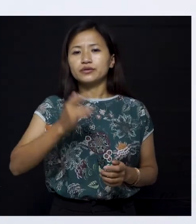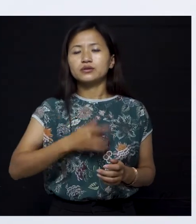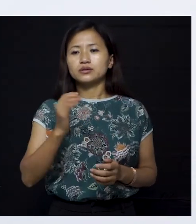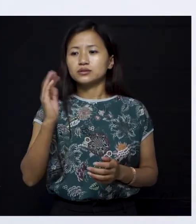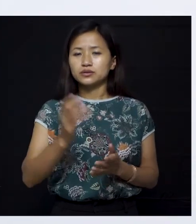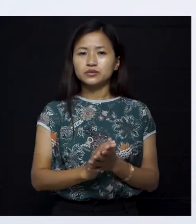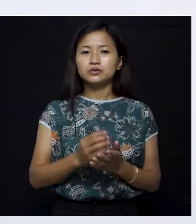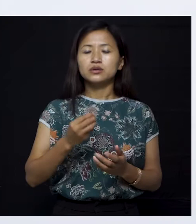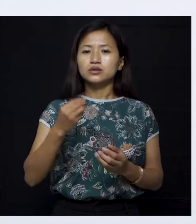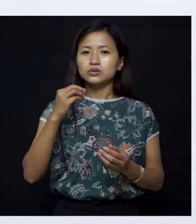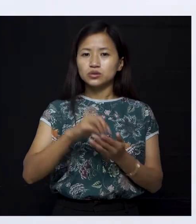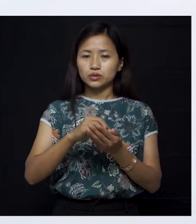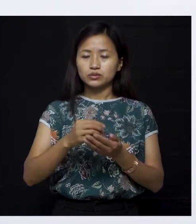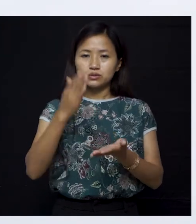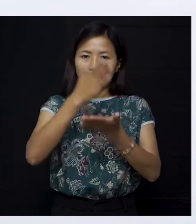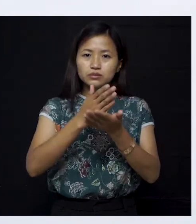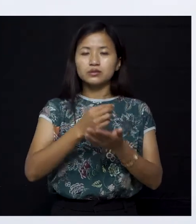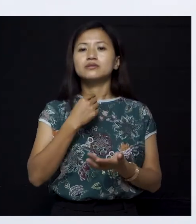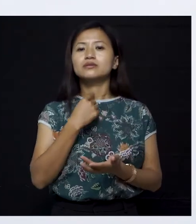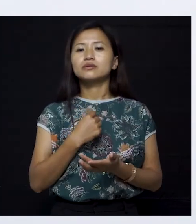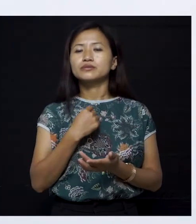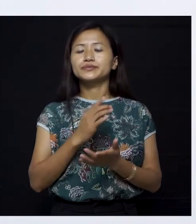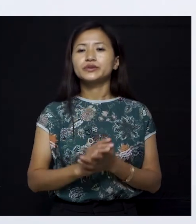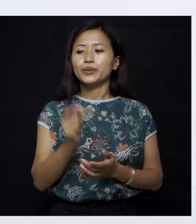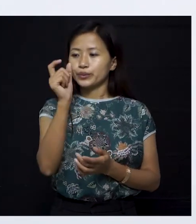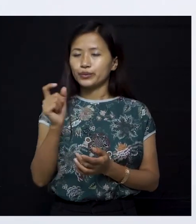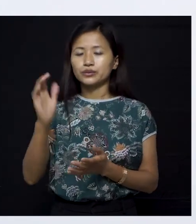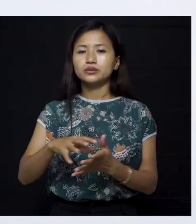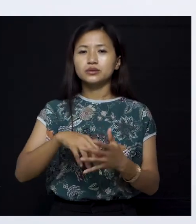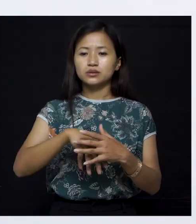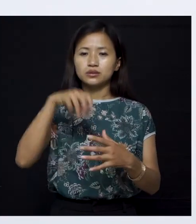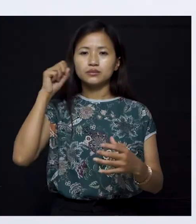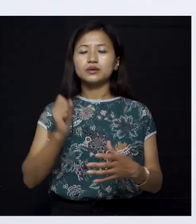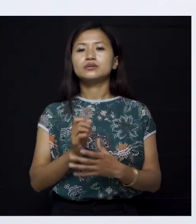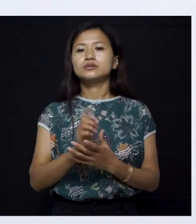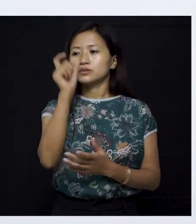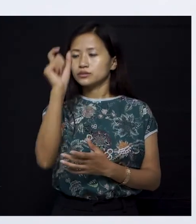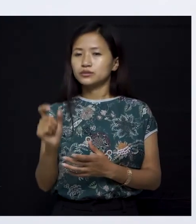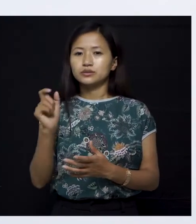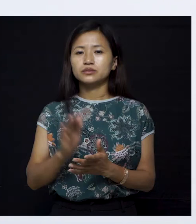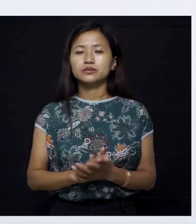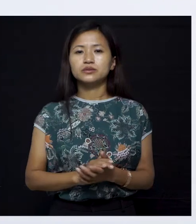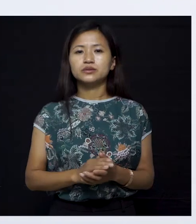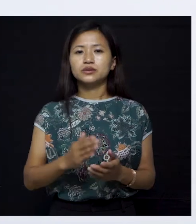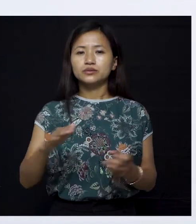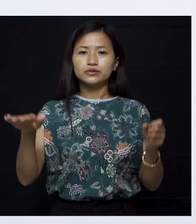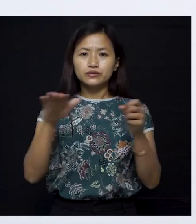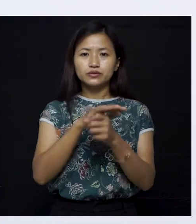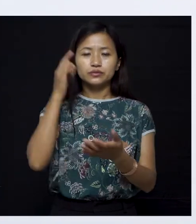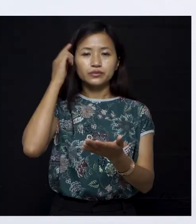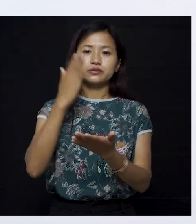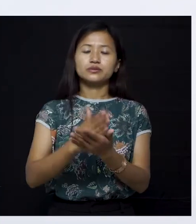something choked her throat. And the words did not come out. So she came back with the full belief